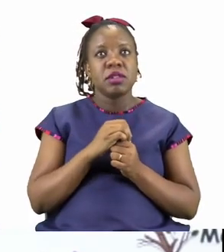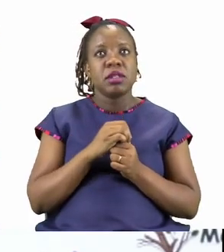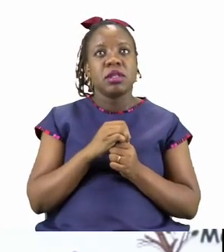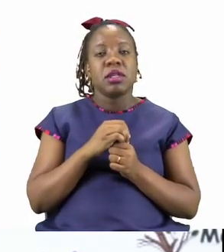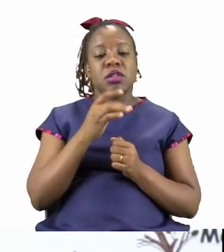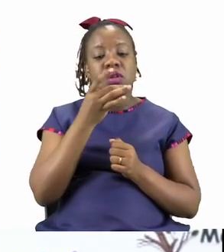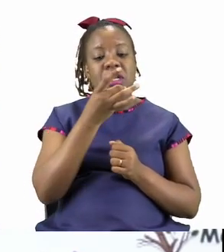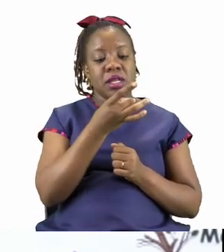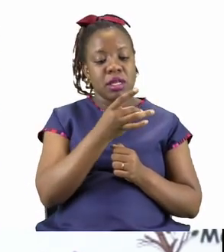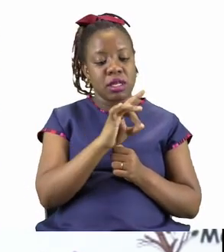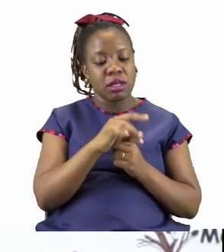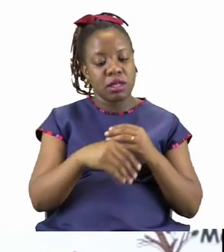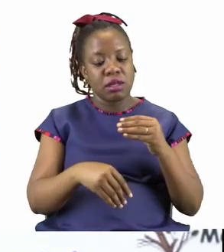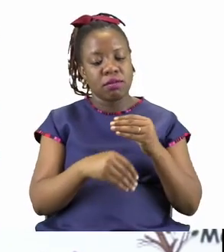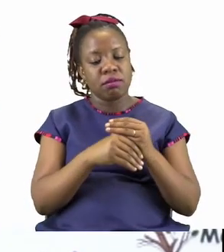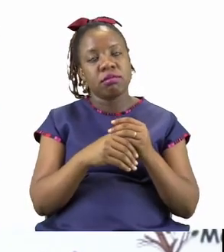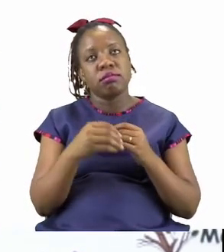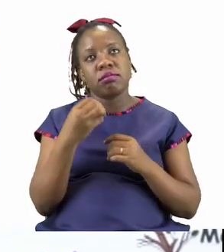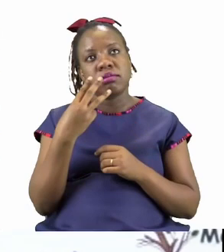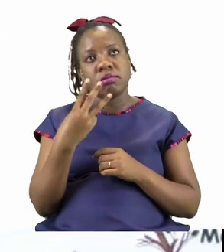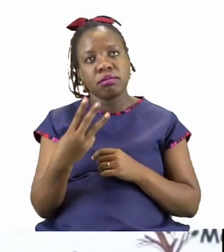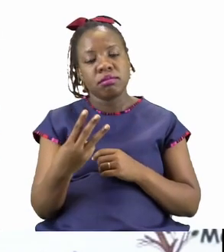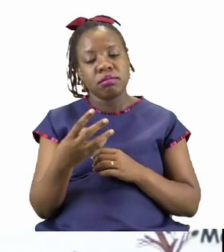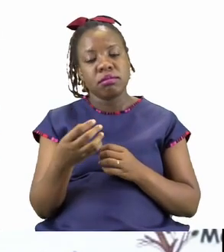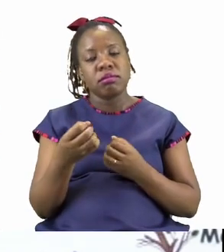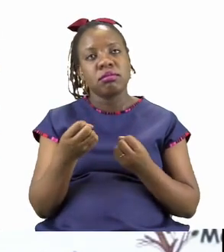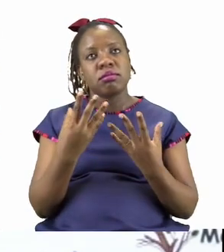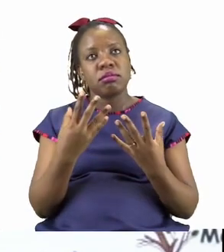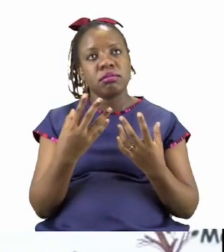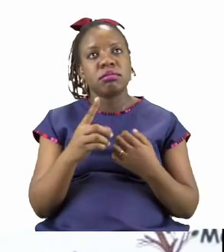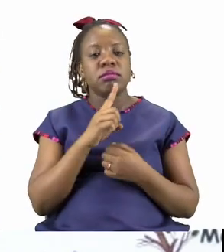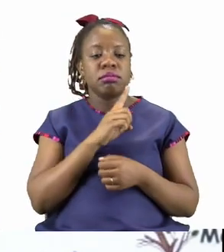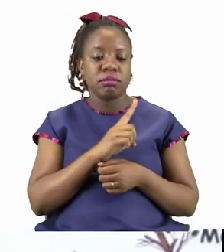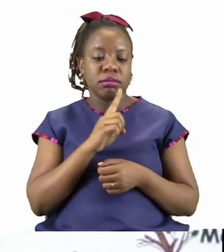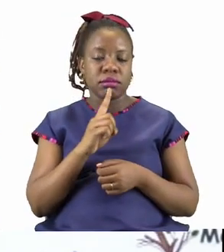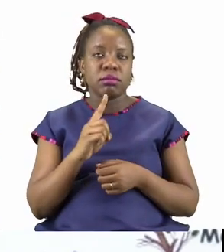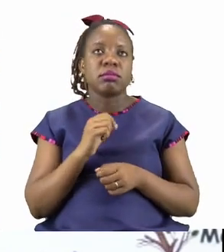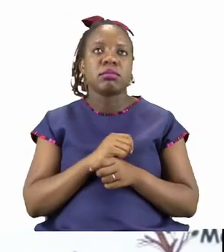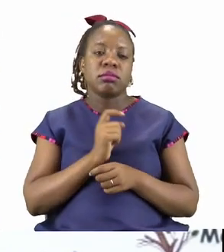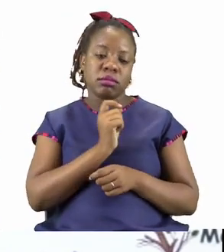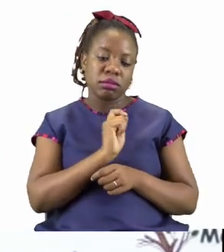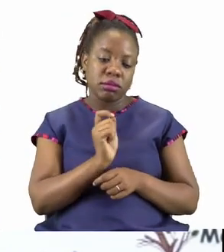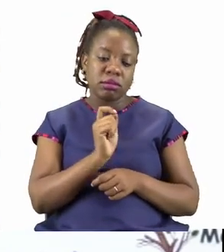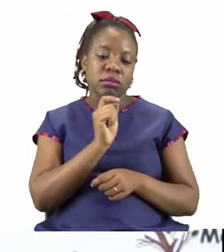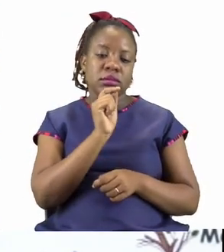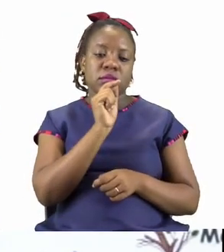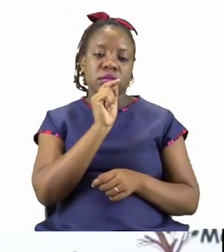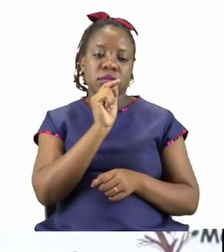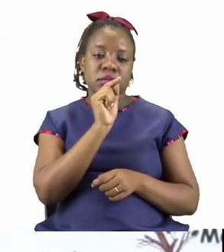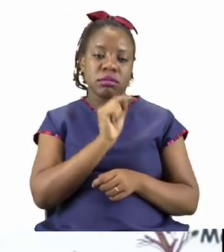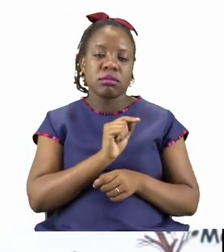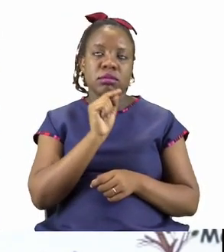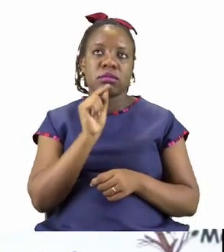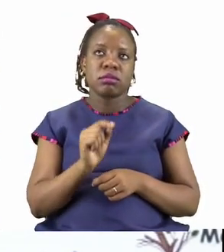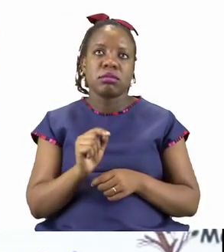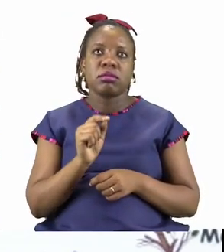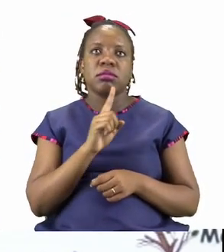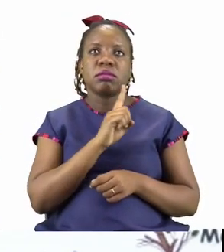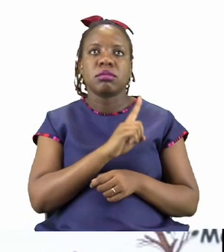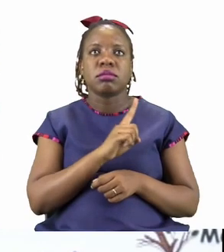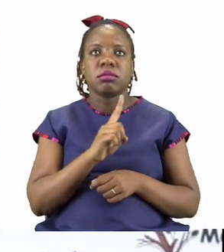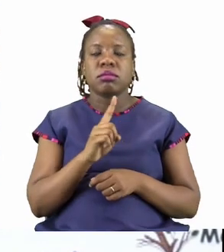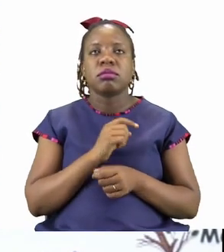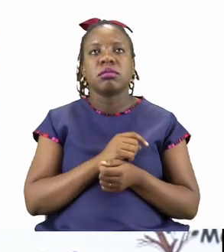8 plus 3 is equal to 11. So now you will see that the answer